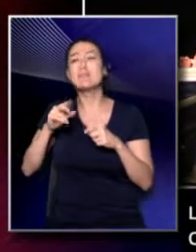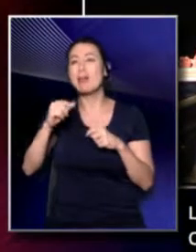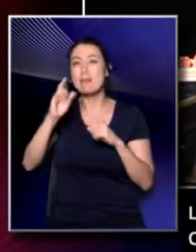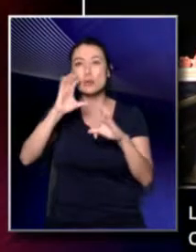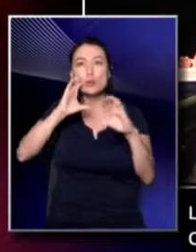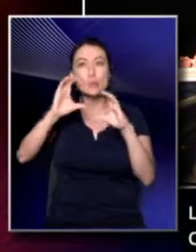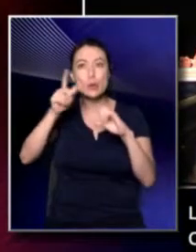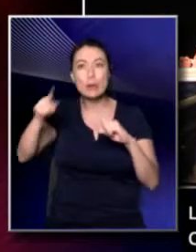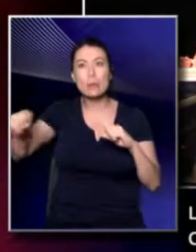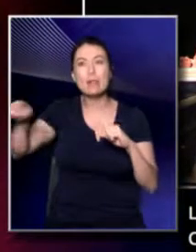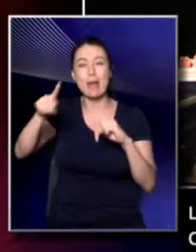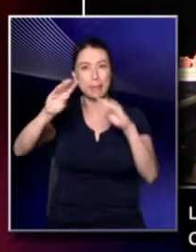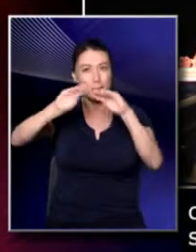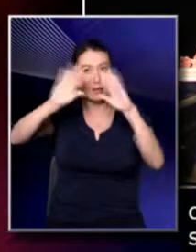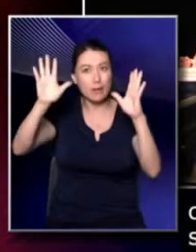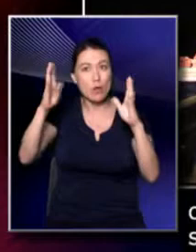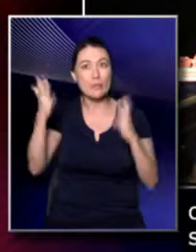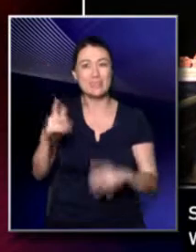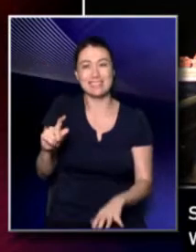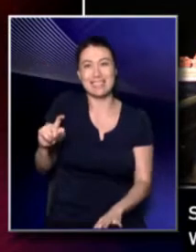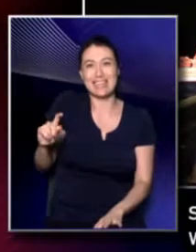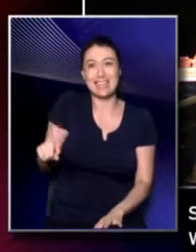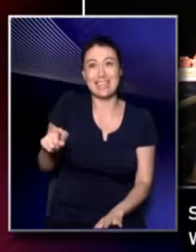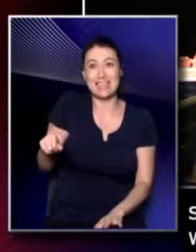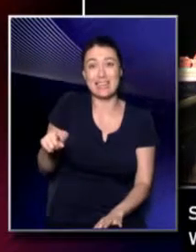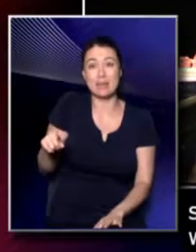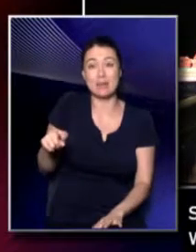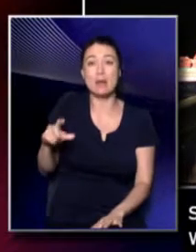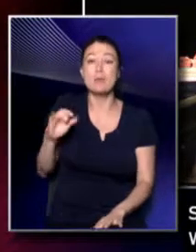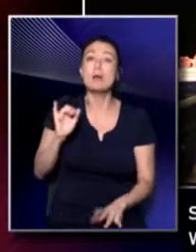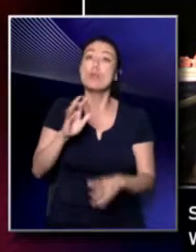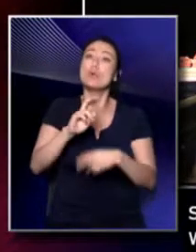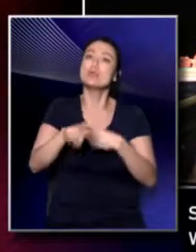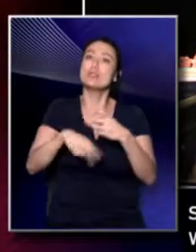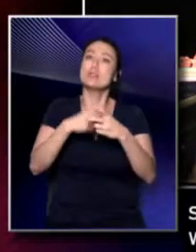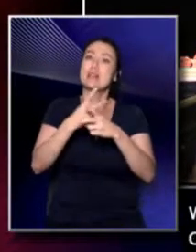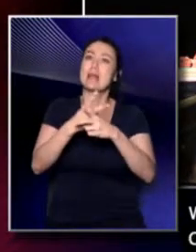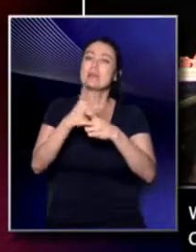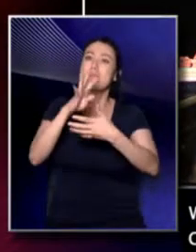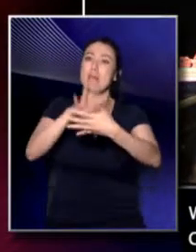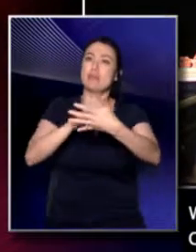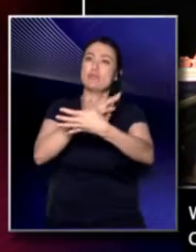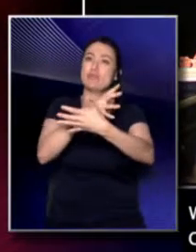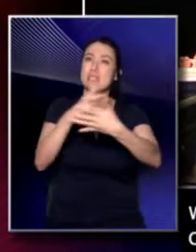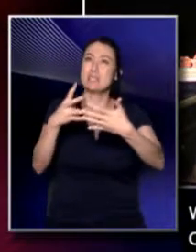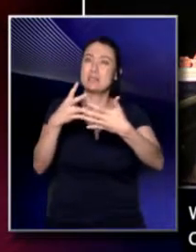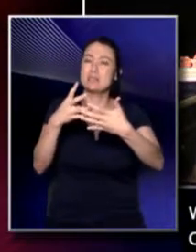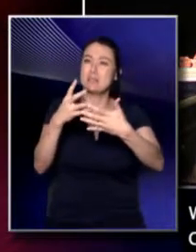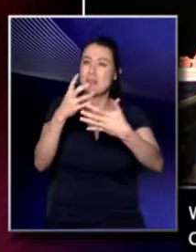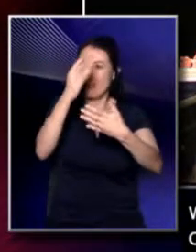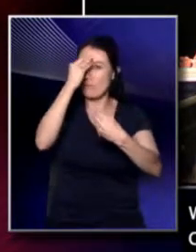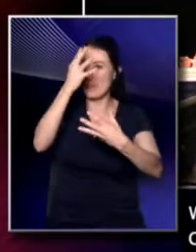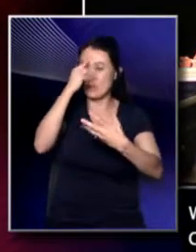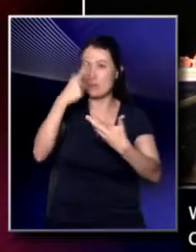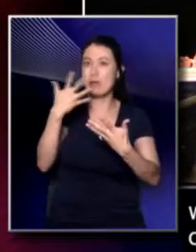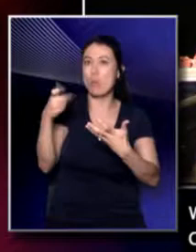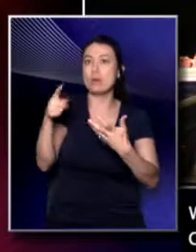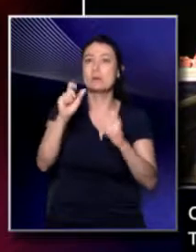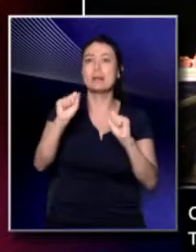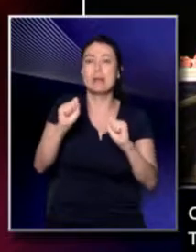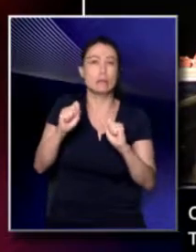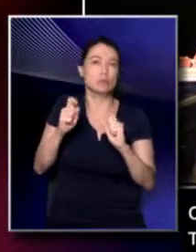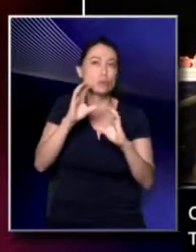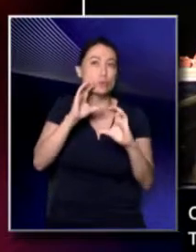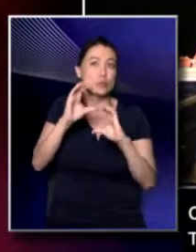them effectively the need, but those are the types of metrics that people want us to be able to communicate in. So,